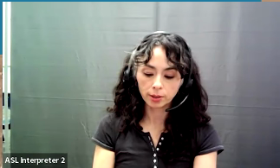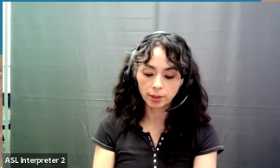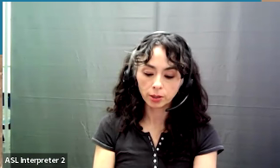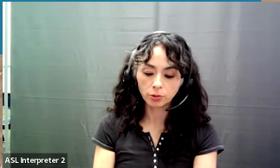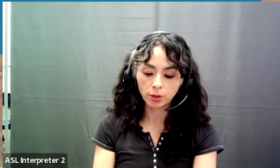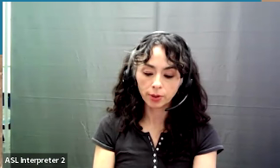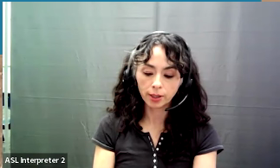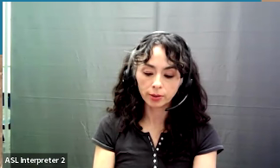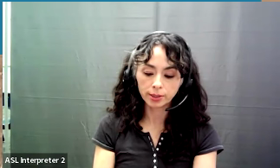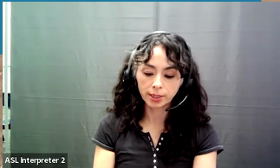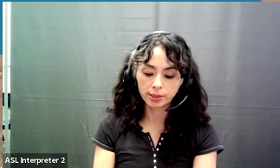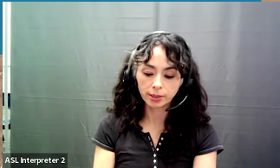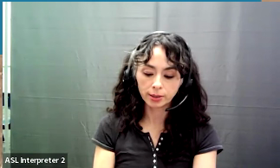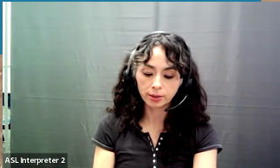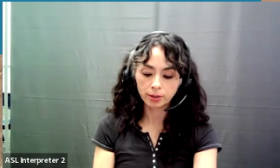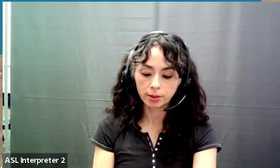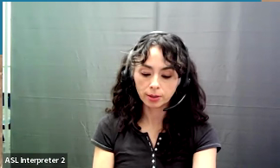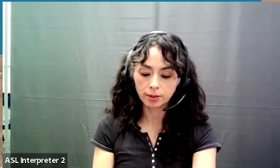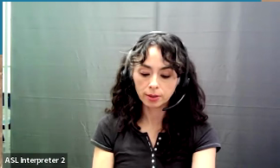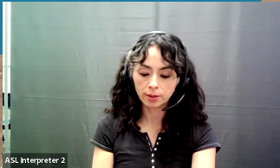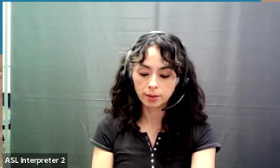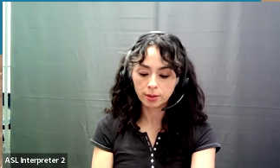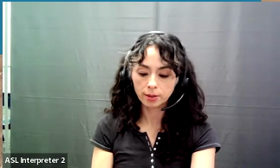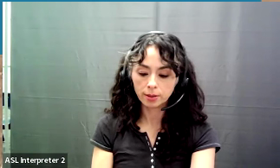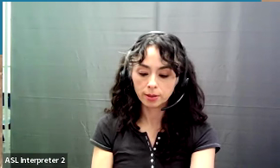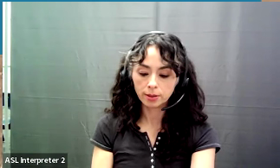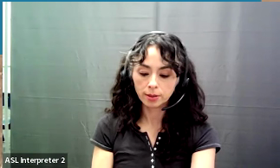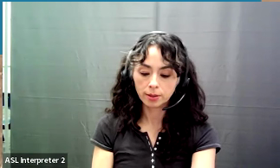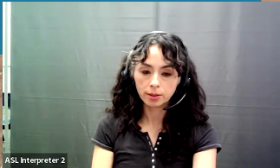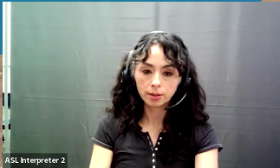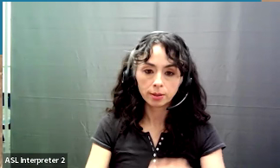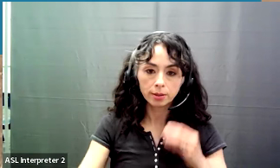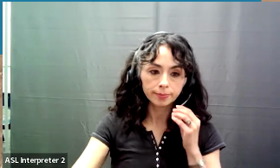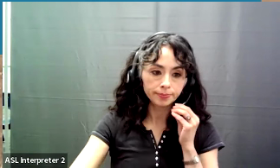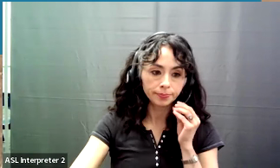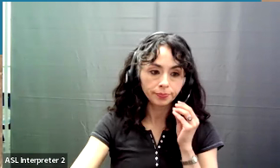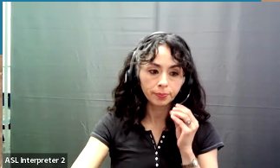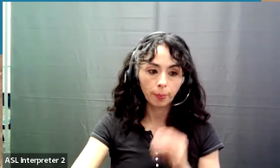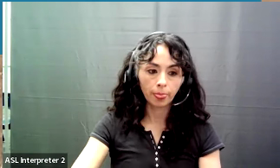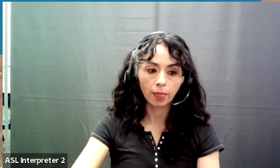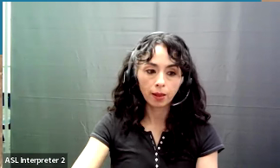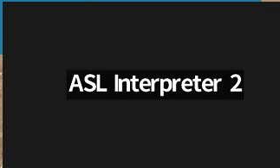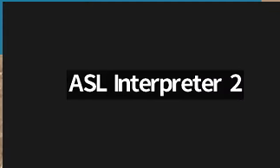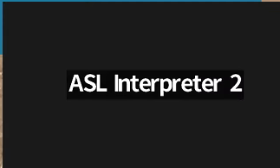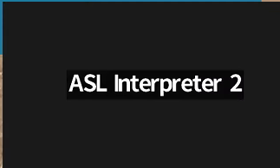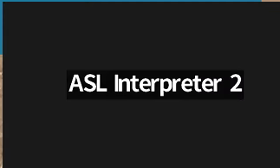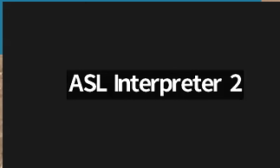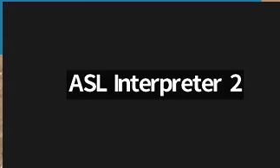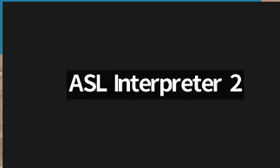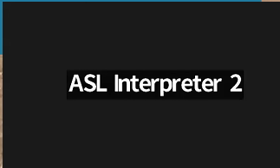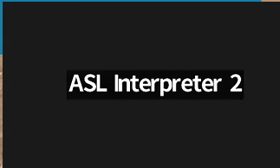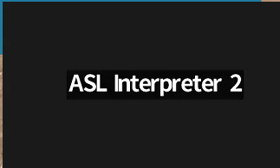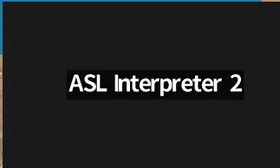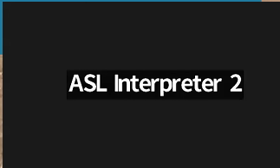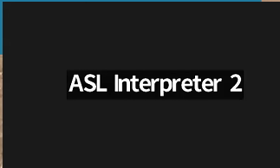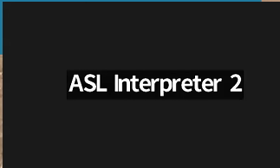are going to have an introduction from the Climate Center of the Caribbean and some of the tools that we use. And